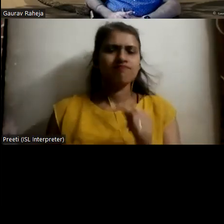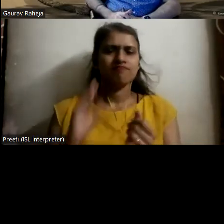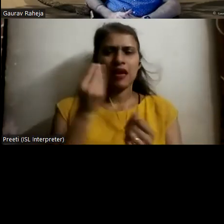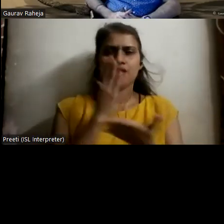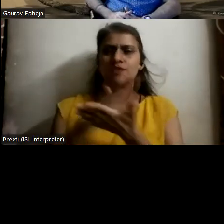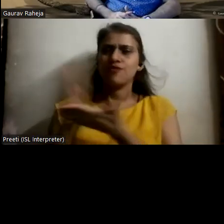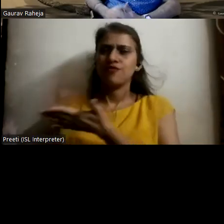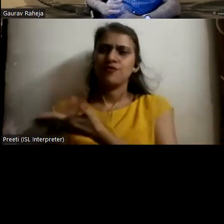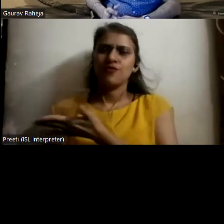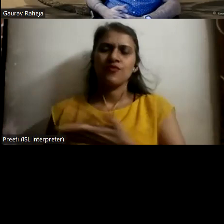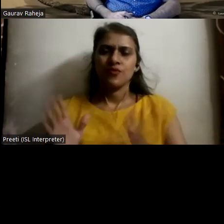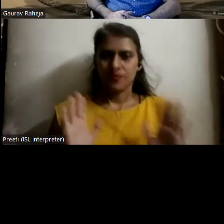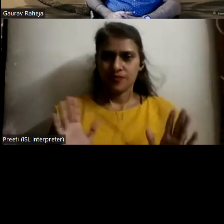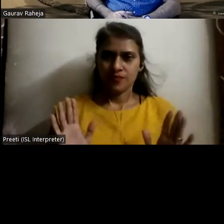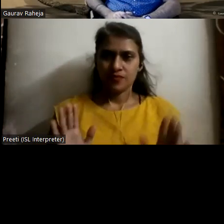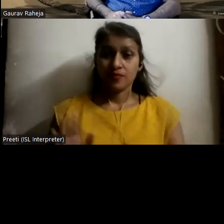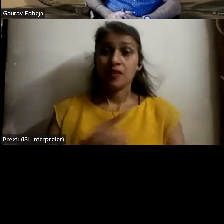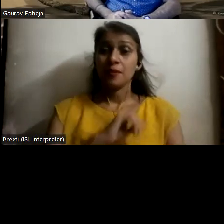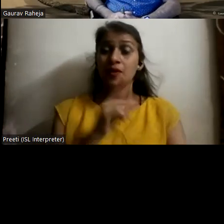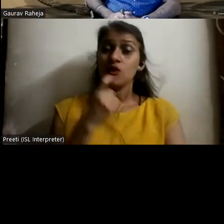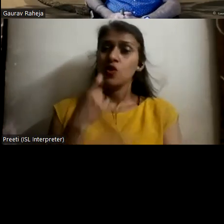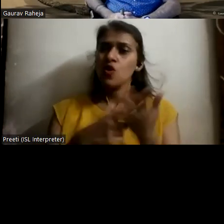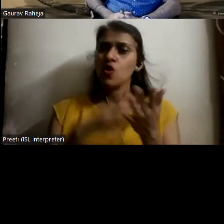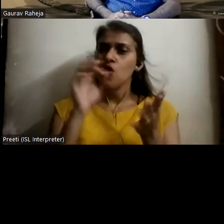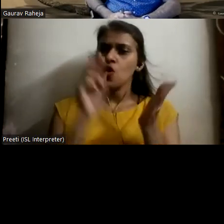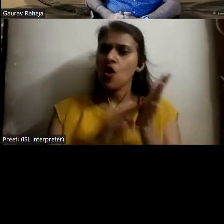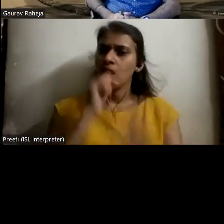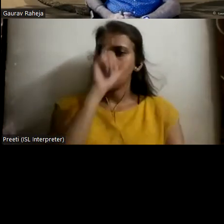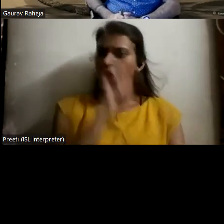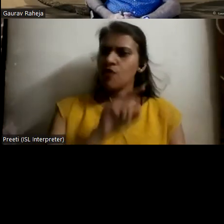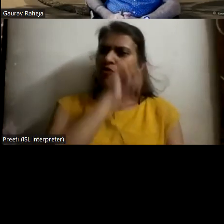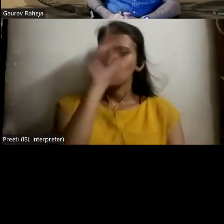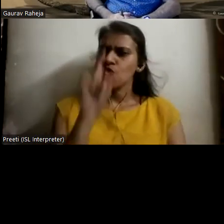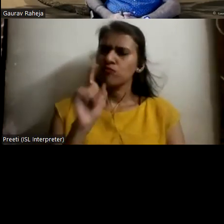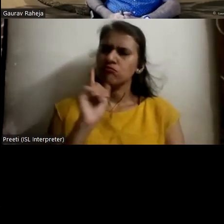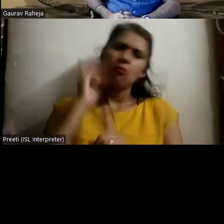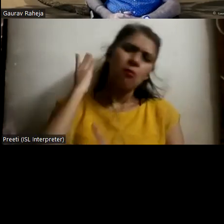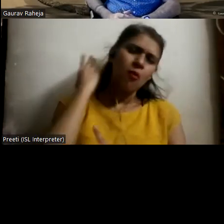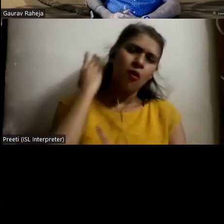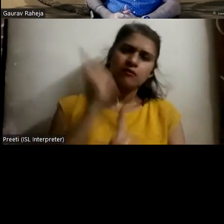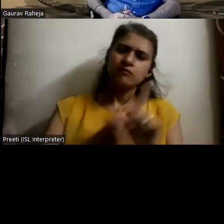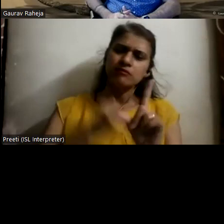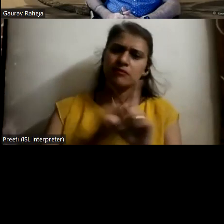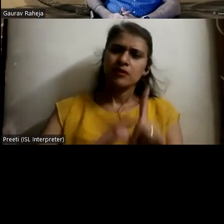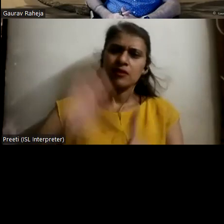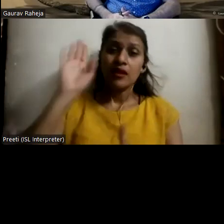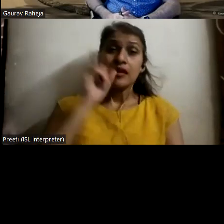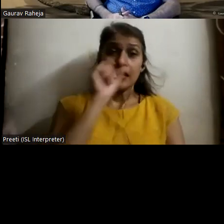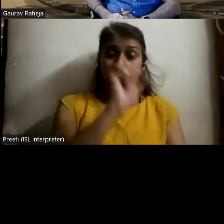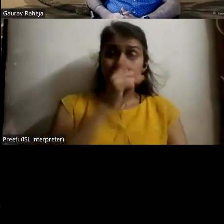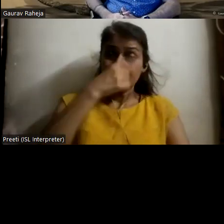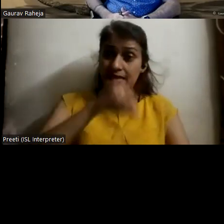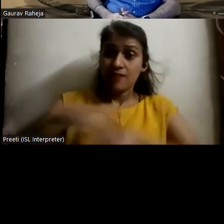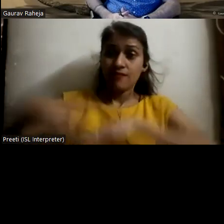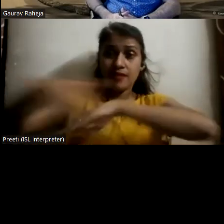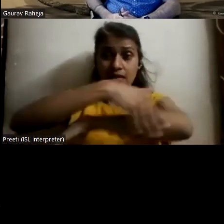barriers. But Ron questioned that approach after so many years. He was an architect on a wheelchair and seems